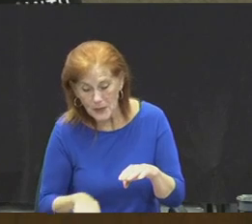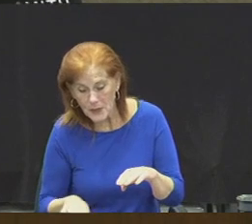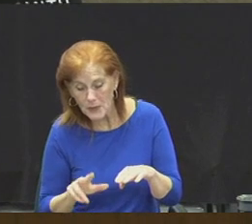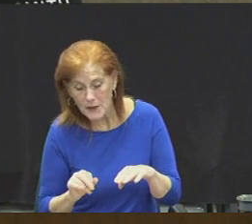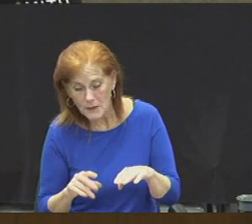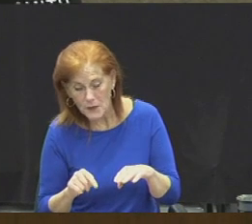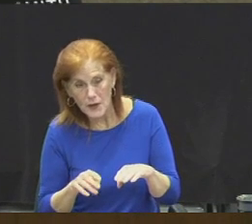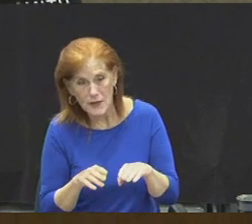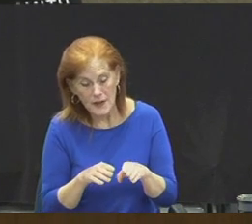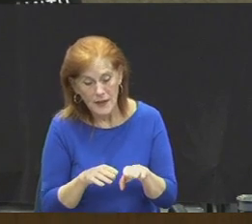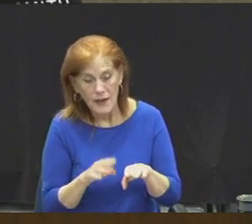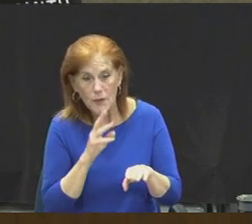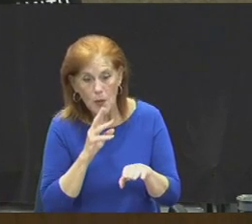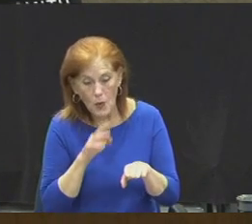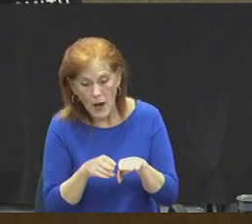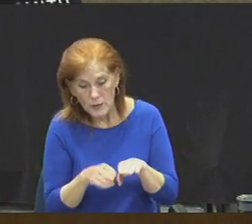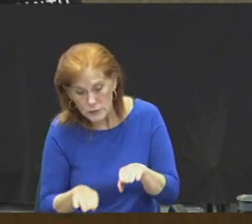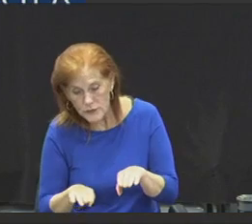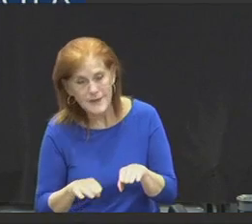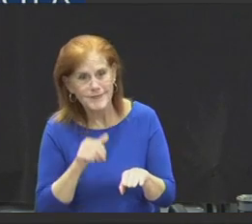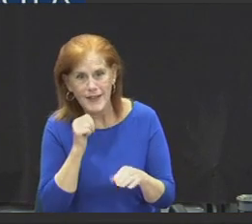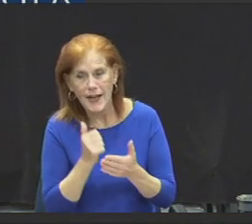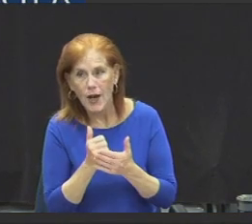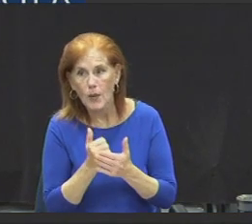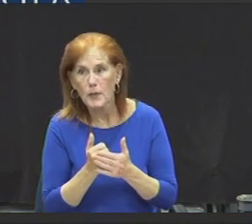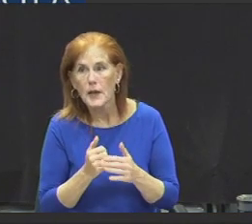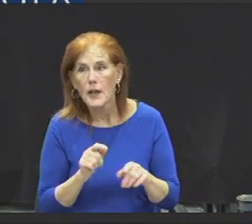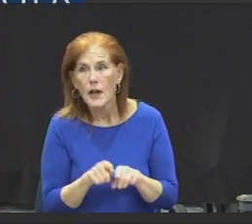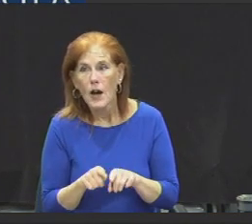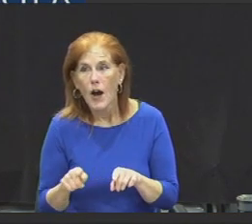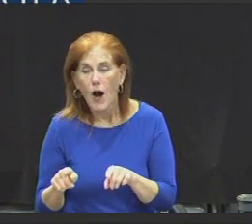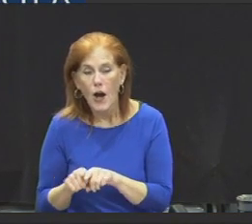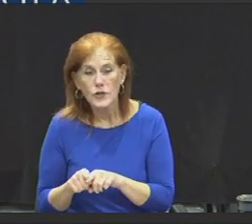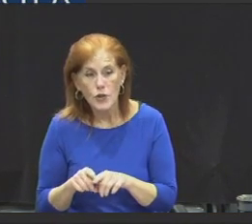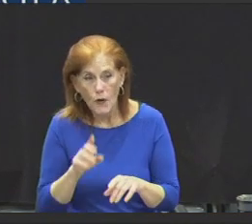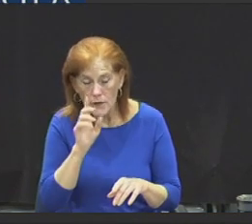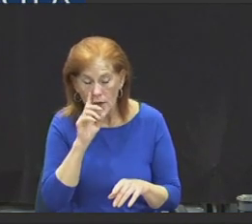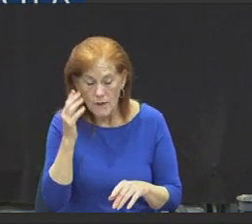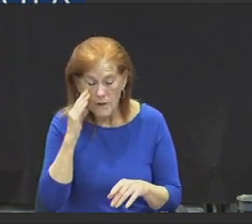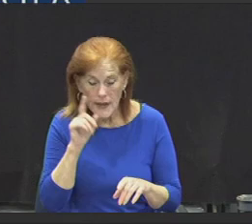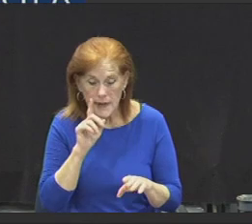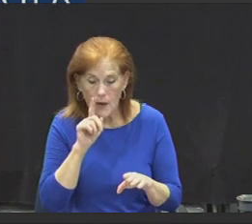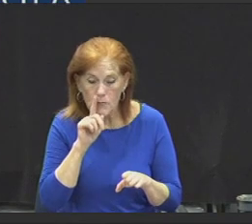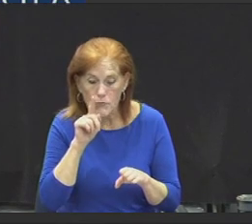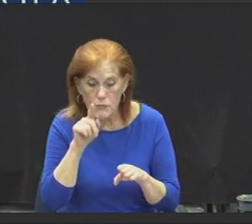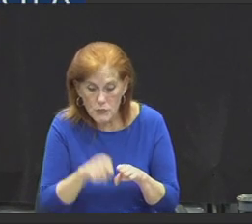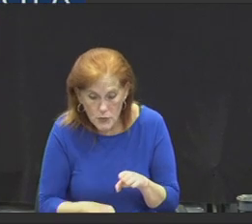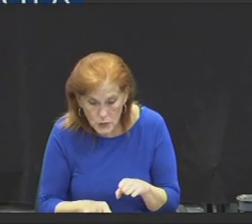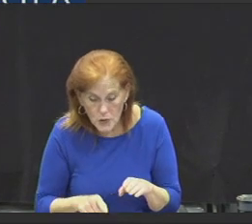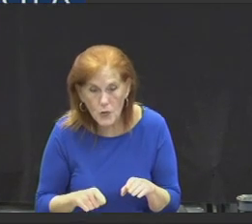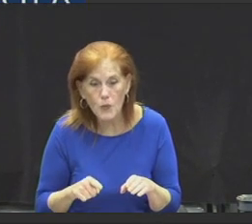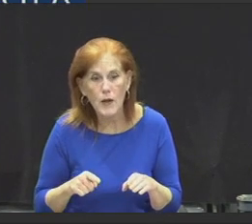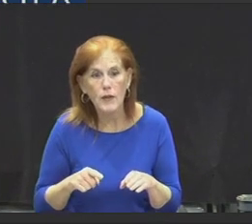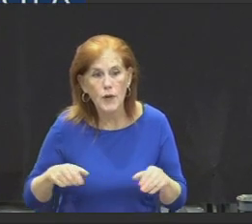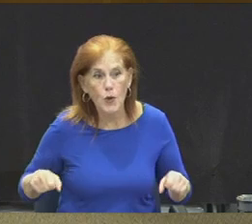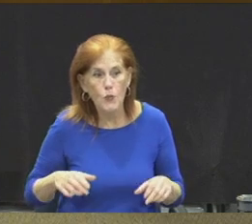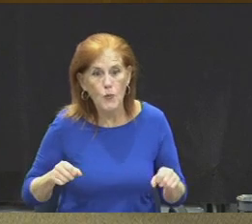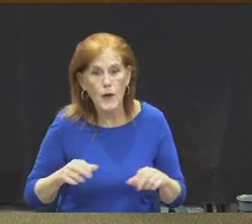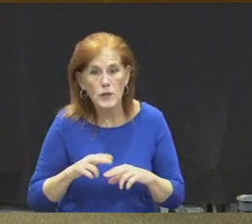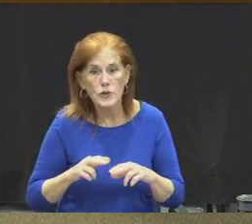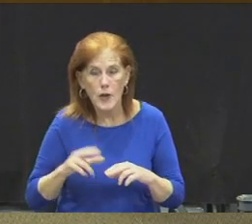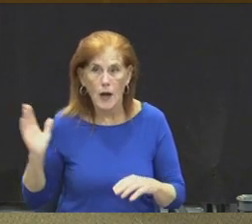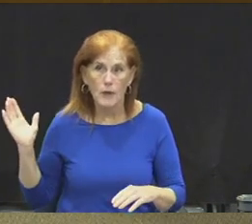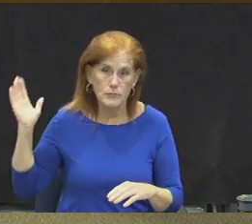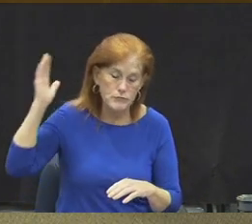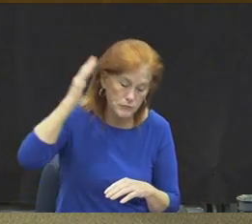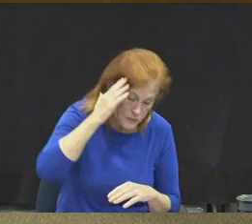it's but gonna it's be a not mess. water drowning if you're face foot down with a wheelchair on top of you. well, or even like you're walking